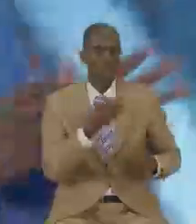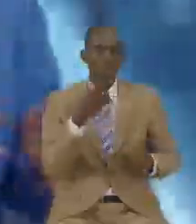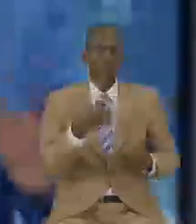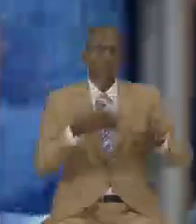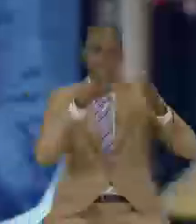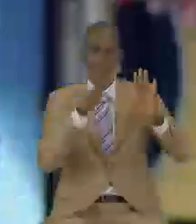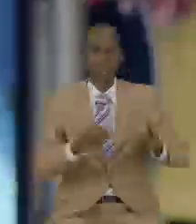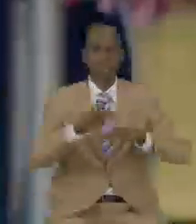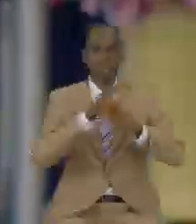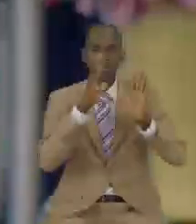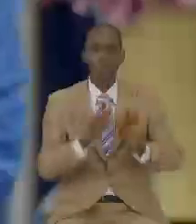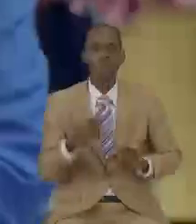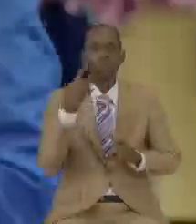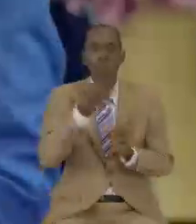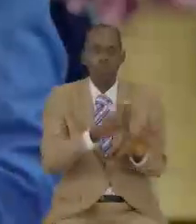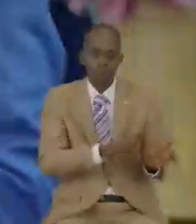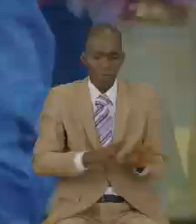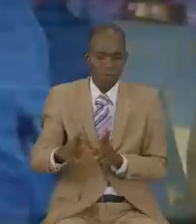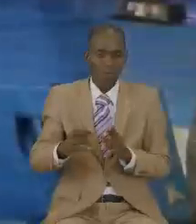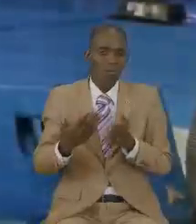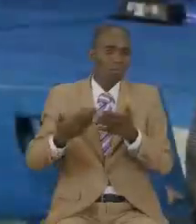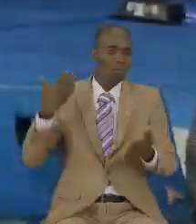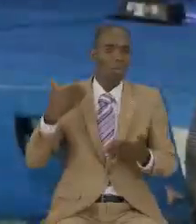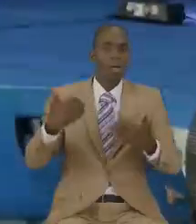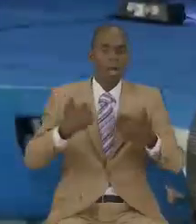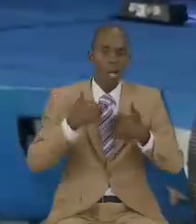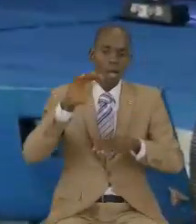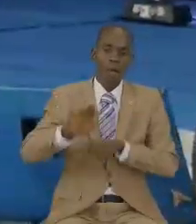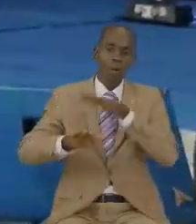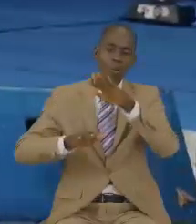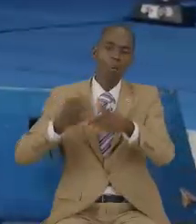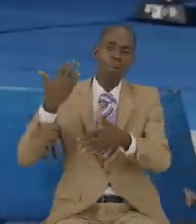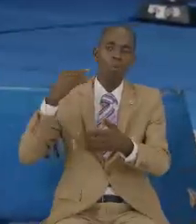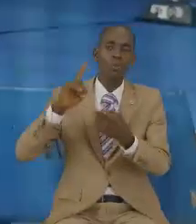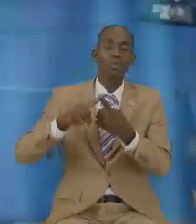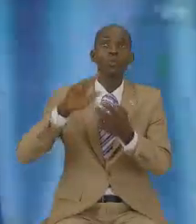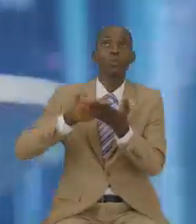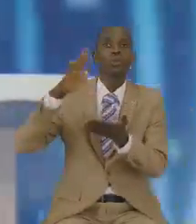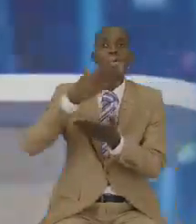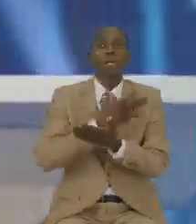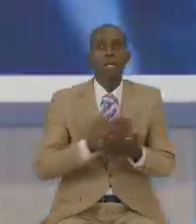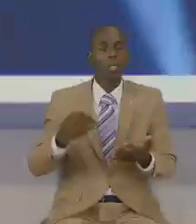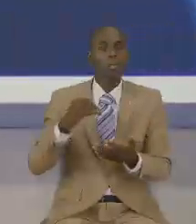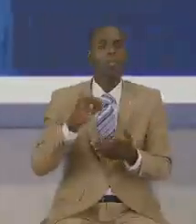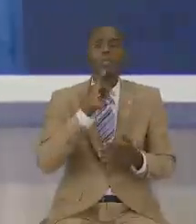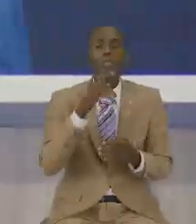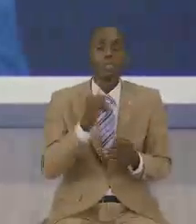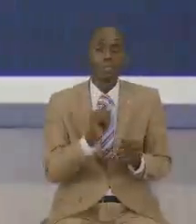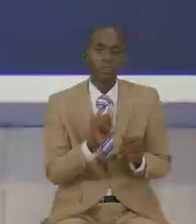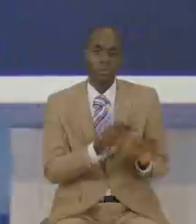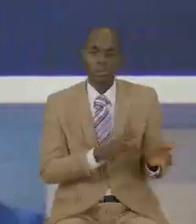already has walked to glory and is willing to take everybody's hand, is willing to